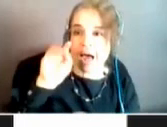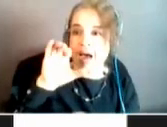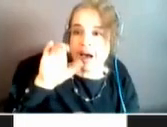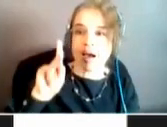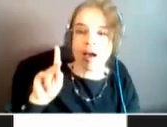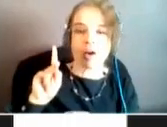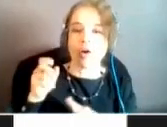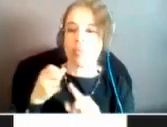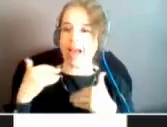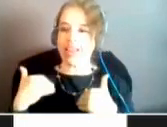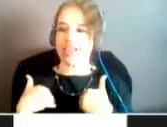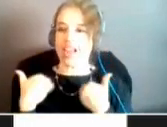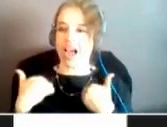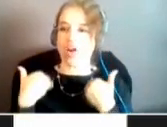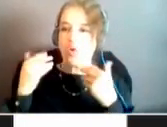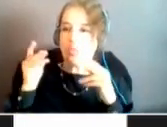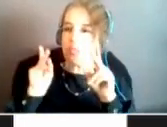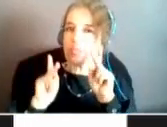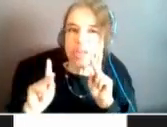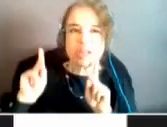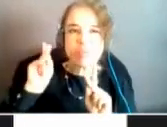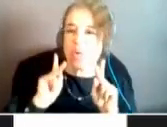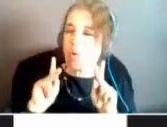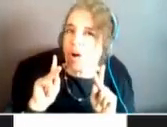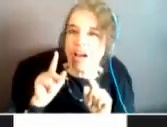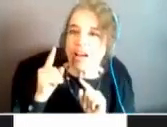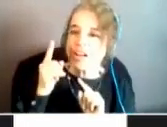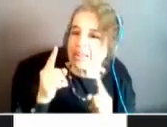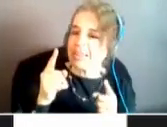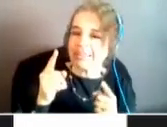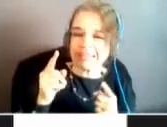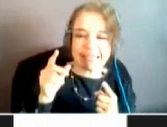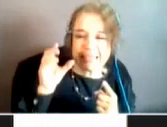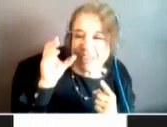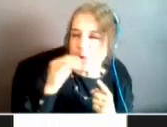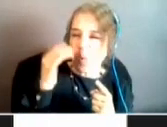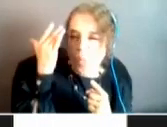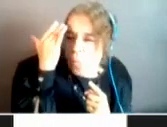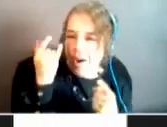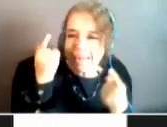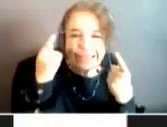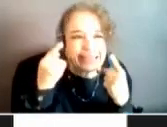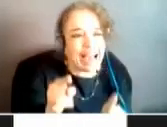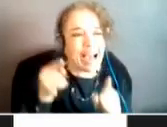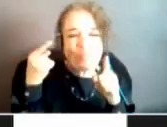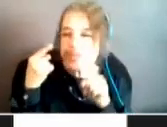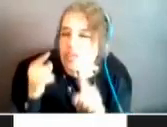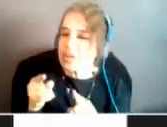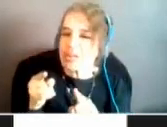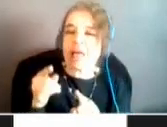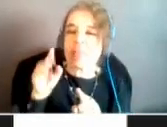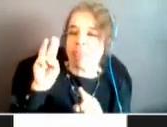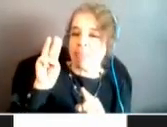by younger people. And one of the myths about why this is happening is that there's a